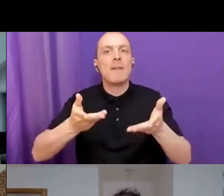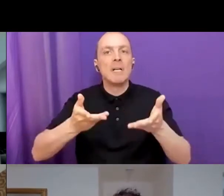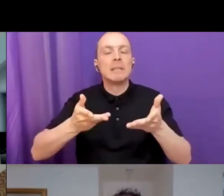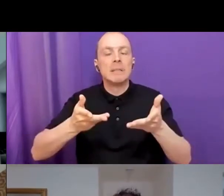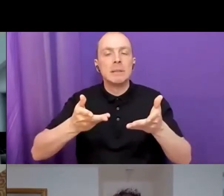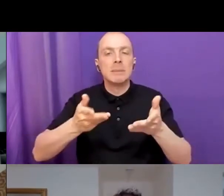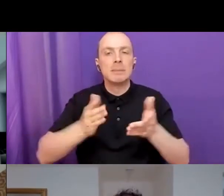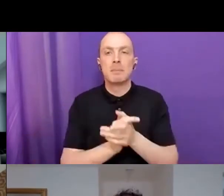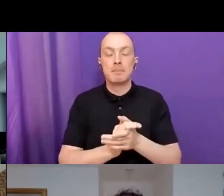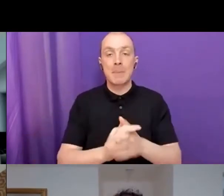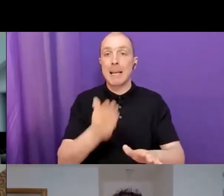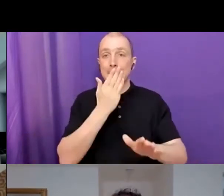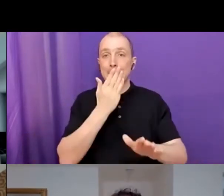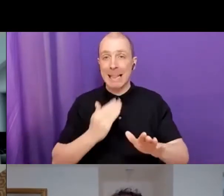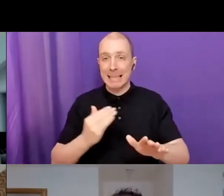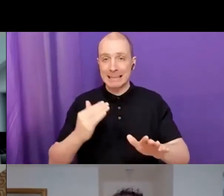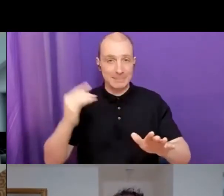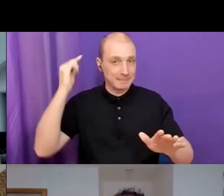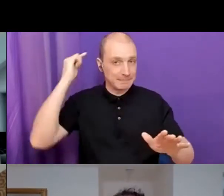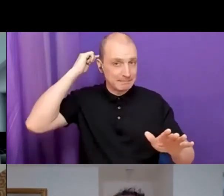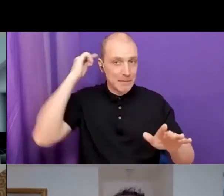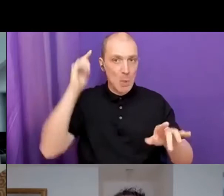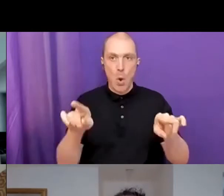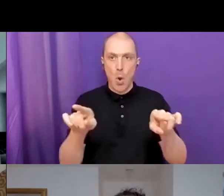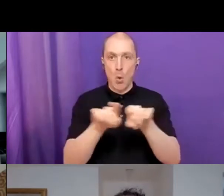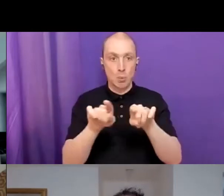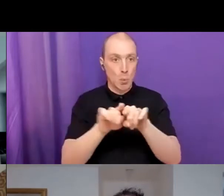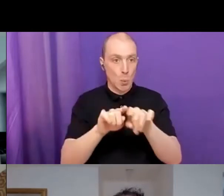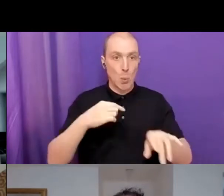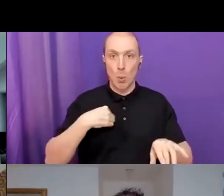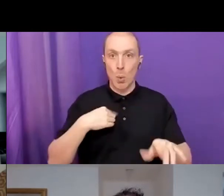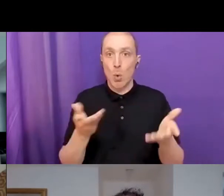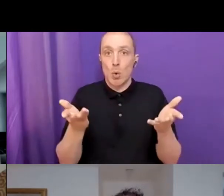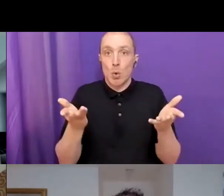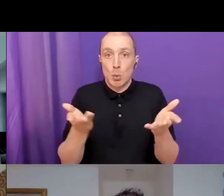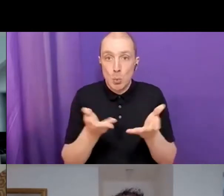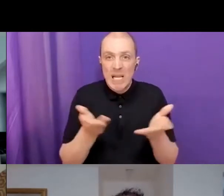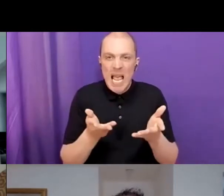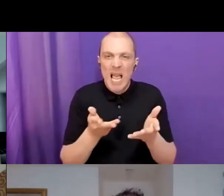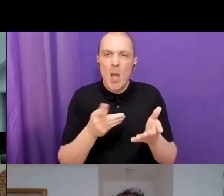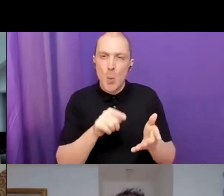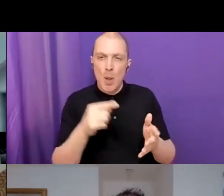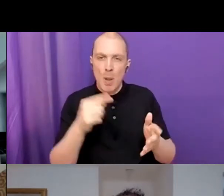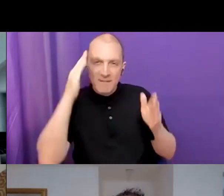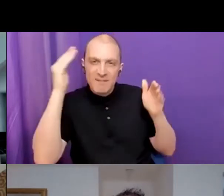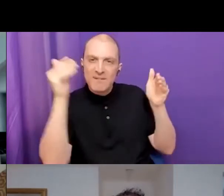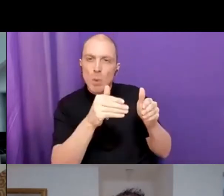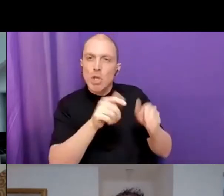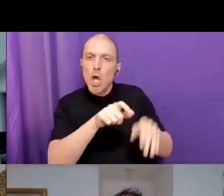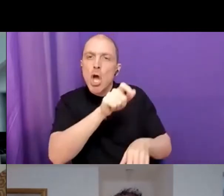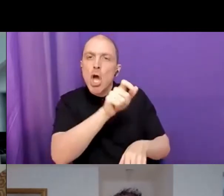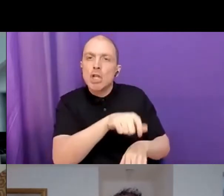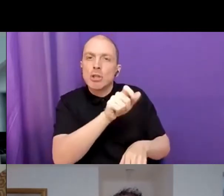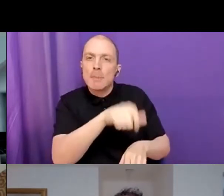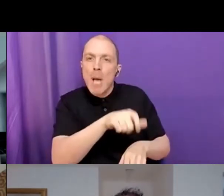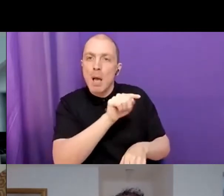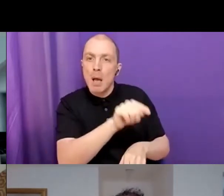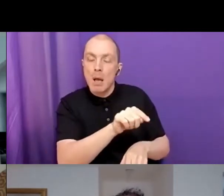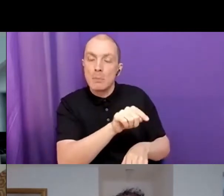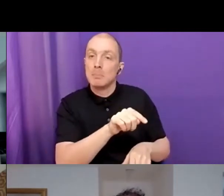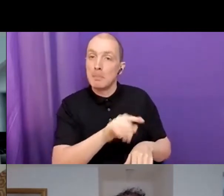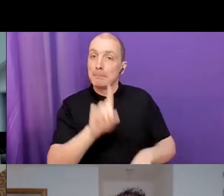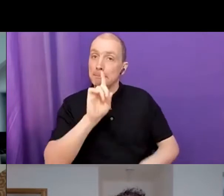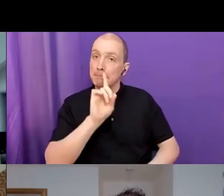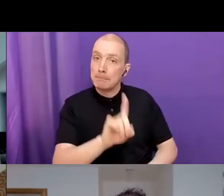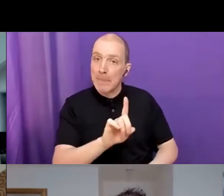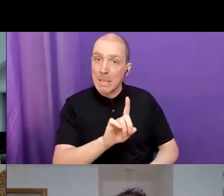Please do also bear in mind that whilst today's focus is on the customer user experience of journey planning, that some of the issues may not be